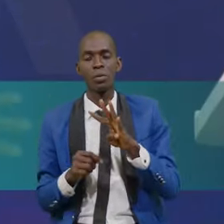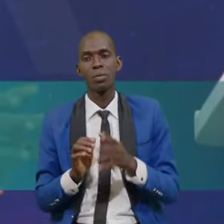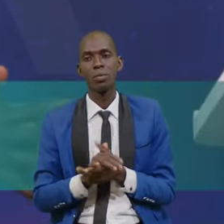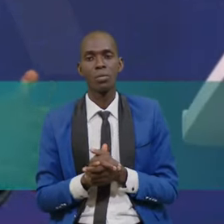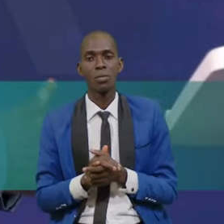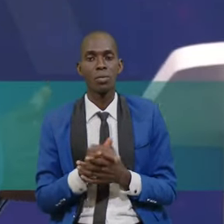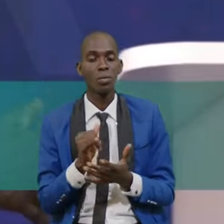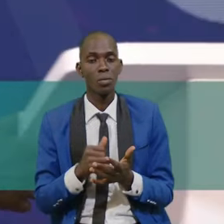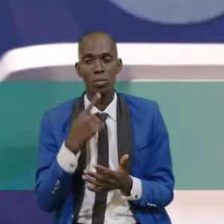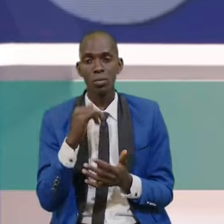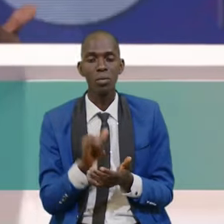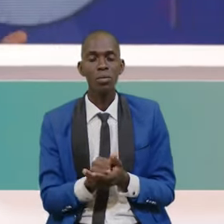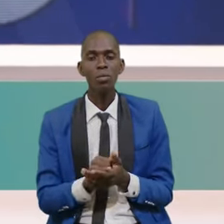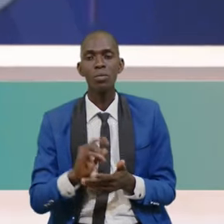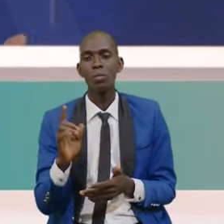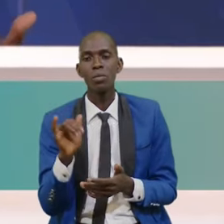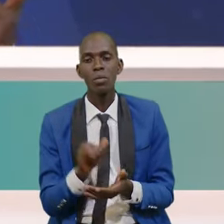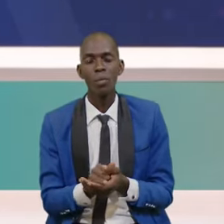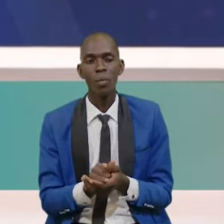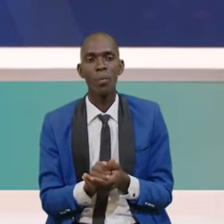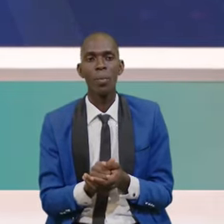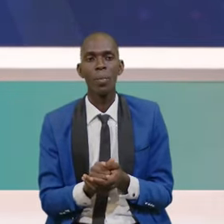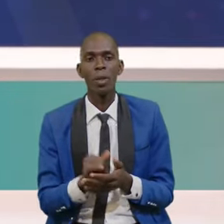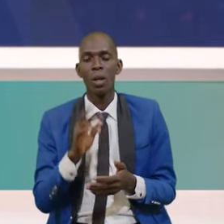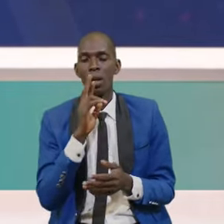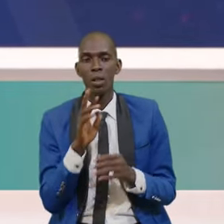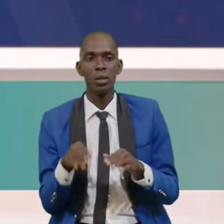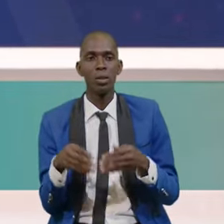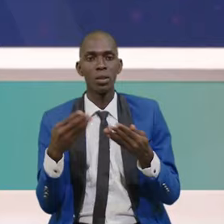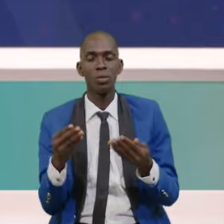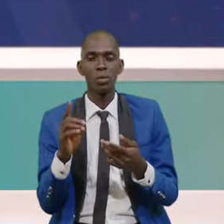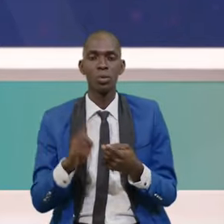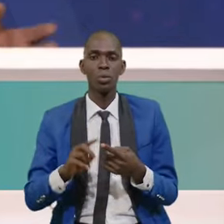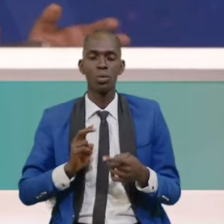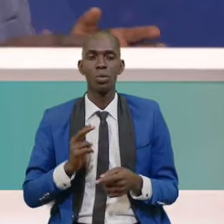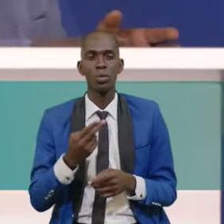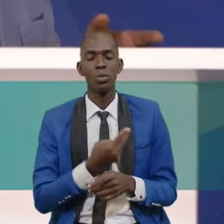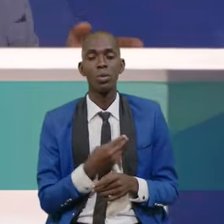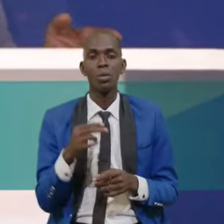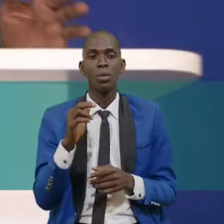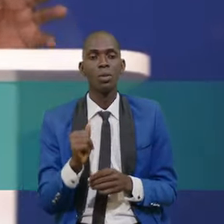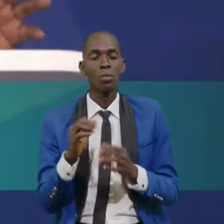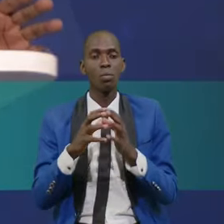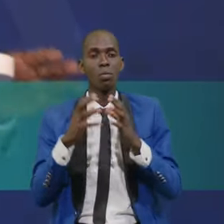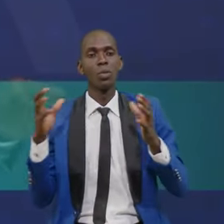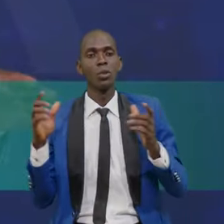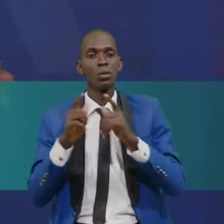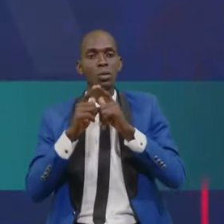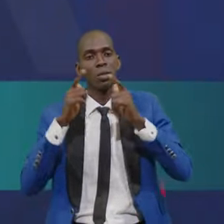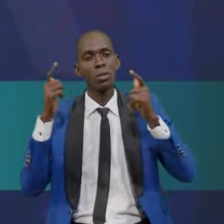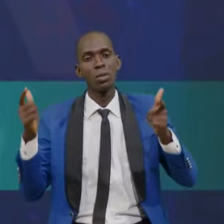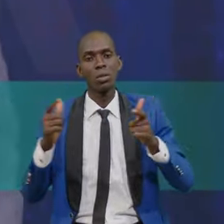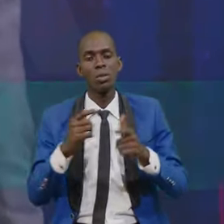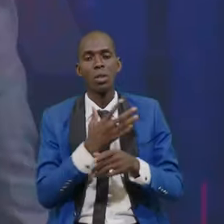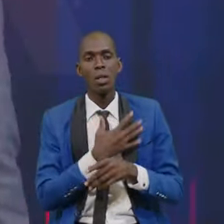says, whereby are given unto us exceeding great and